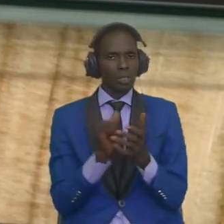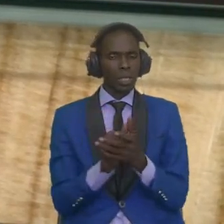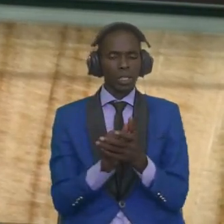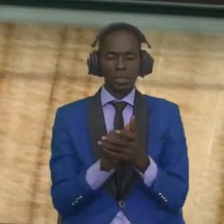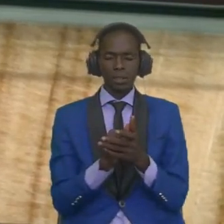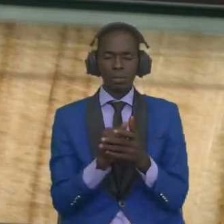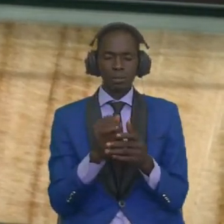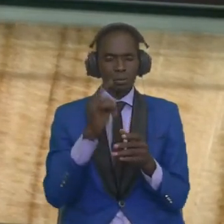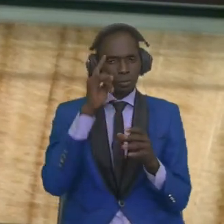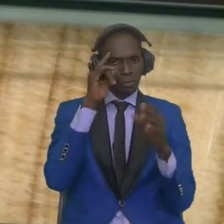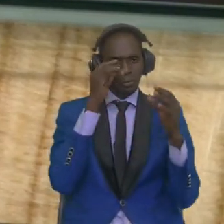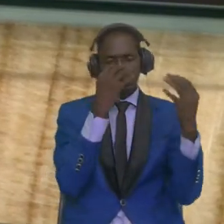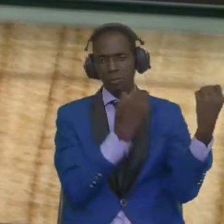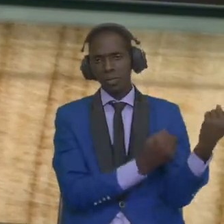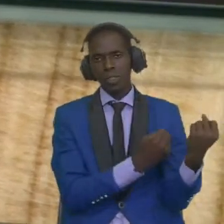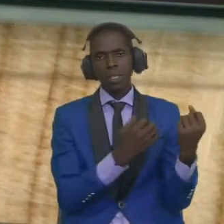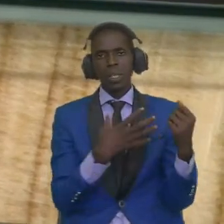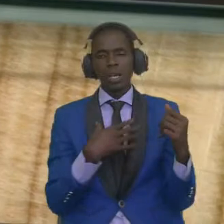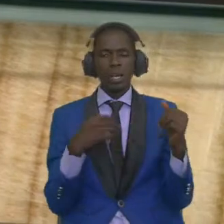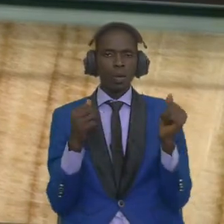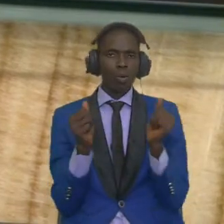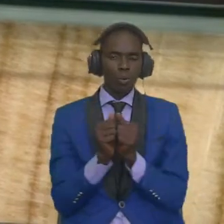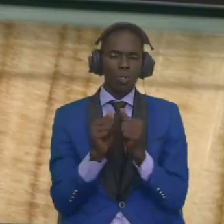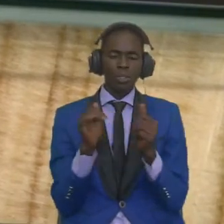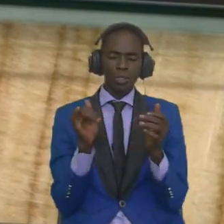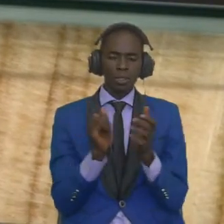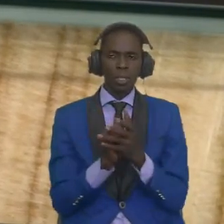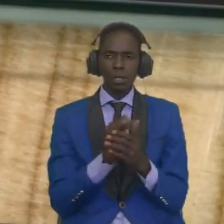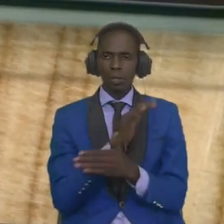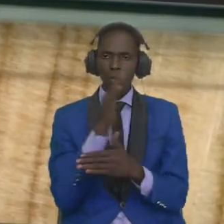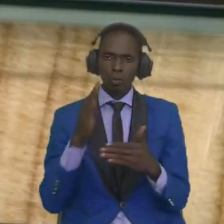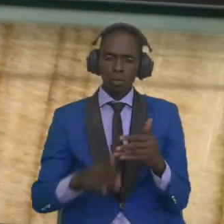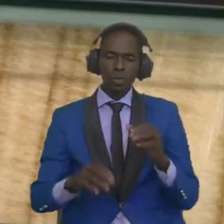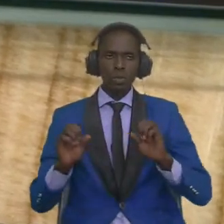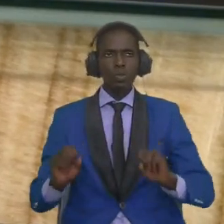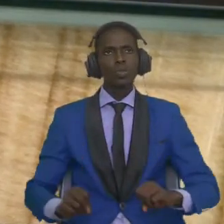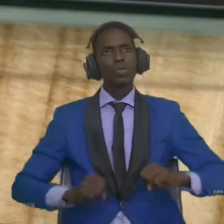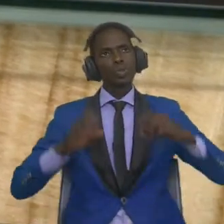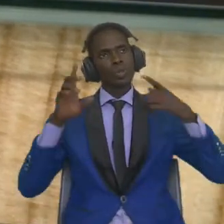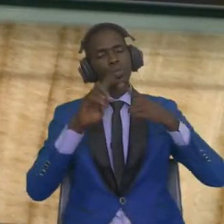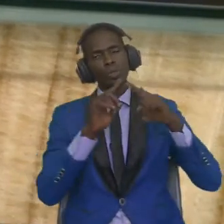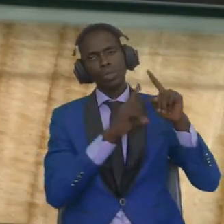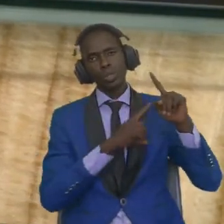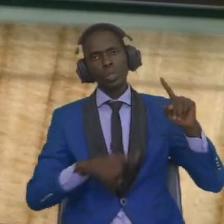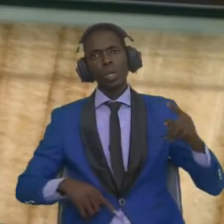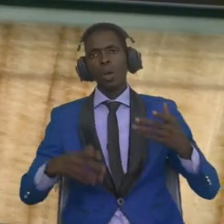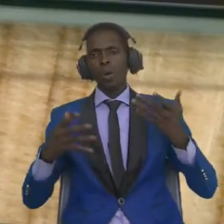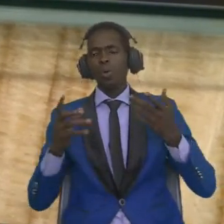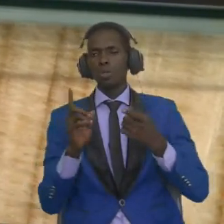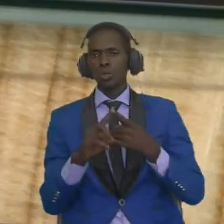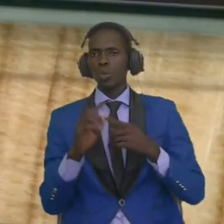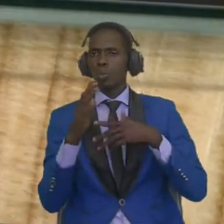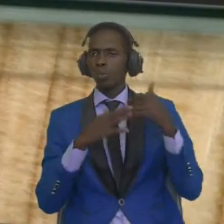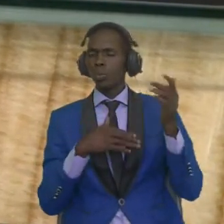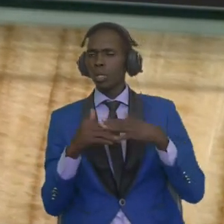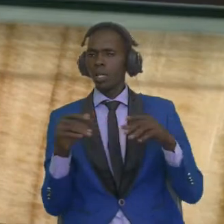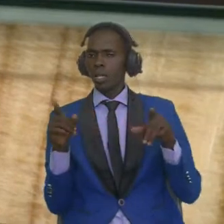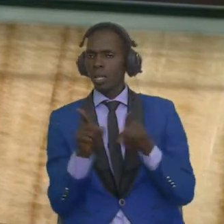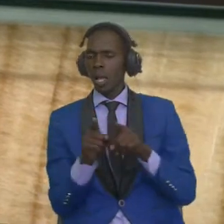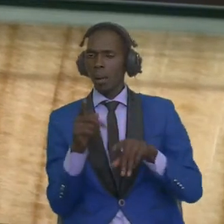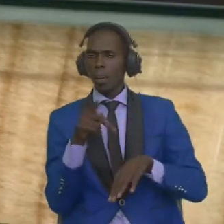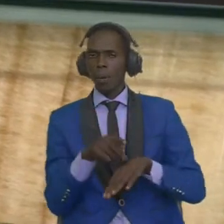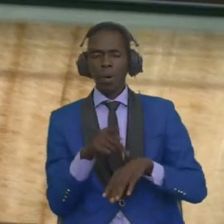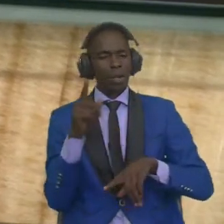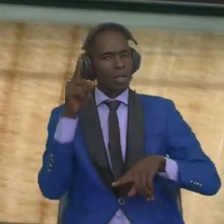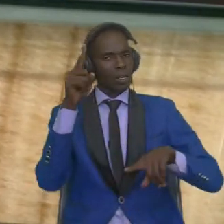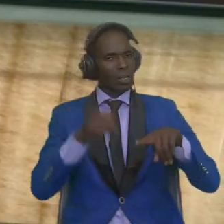and without total, absolute surrender unto the Lord, and he wants to build like Paul, you